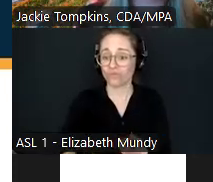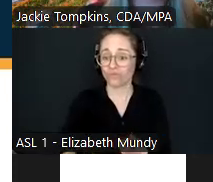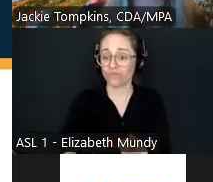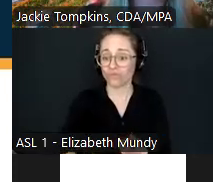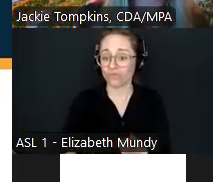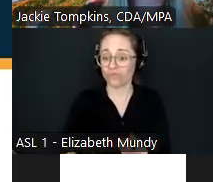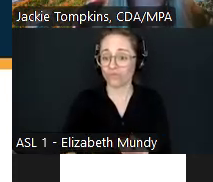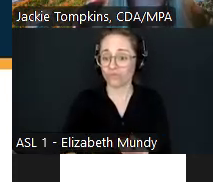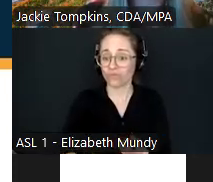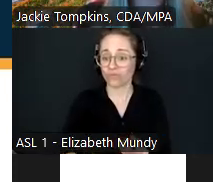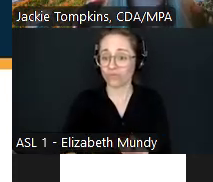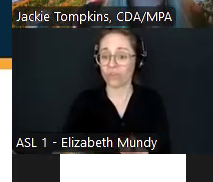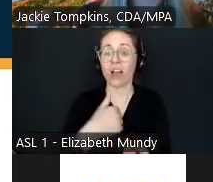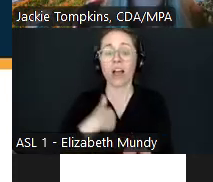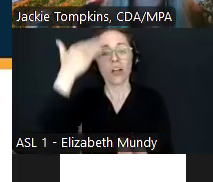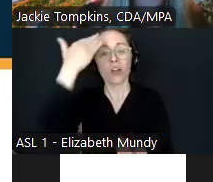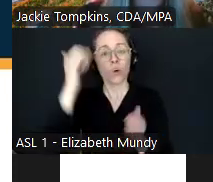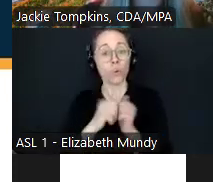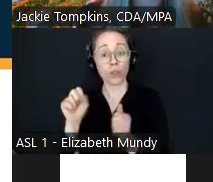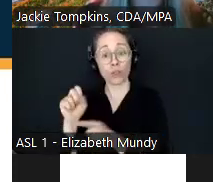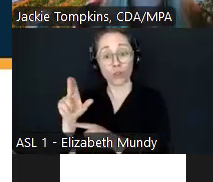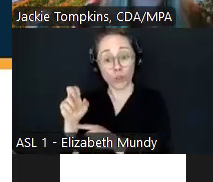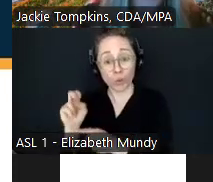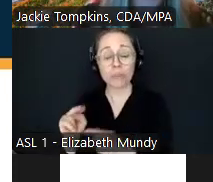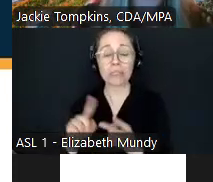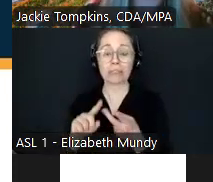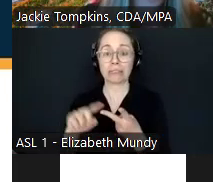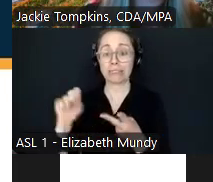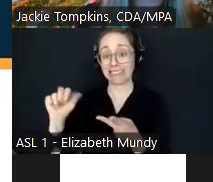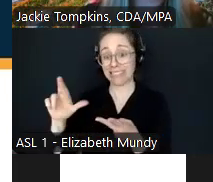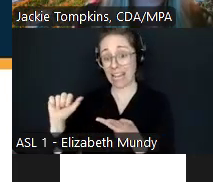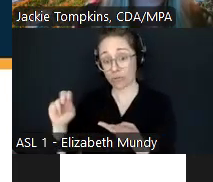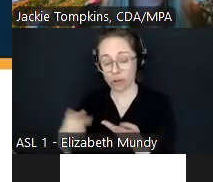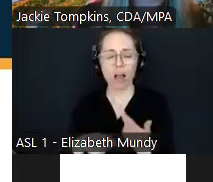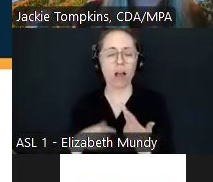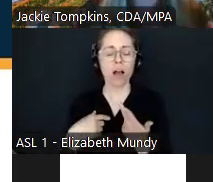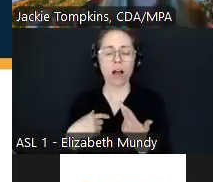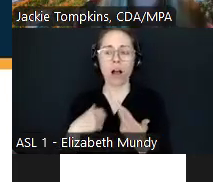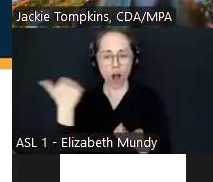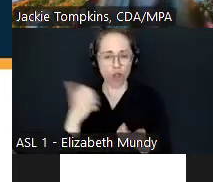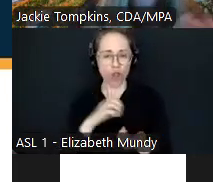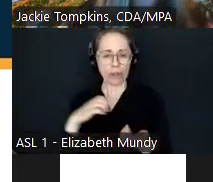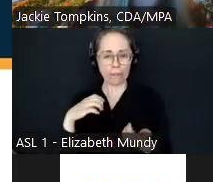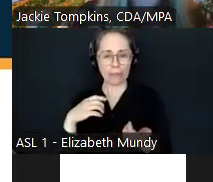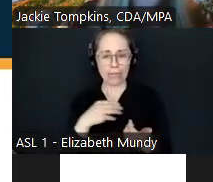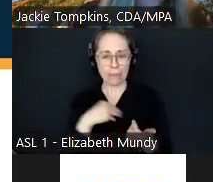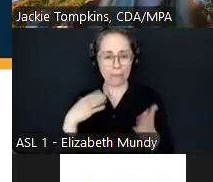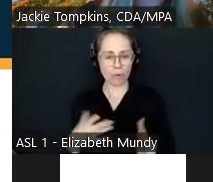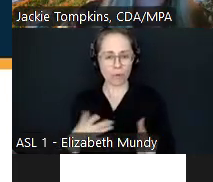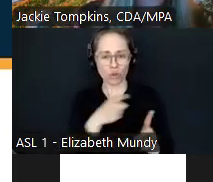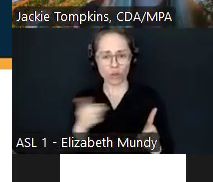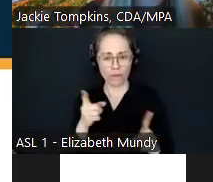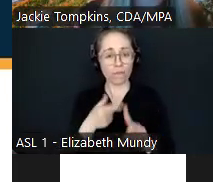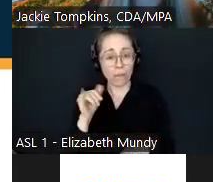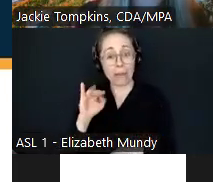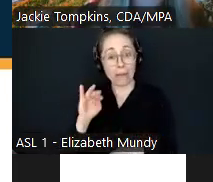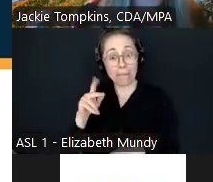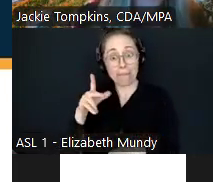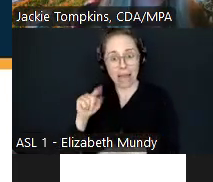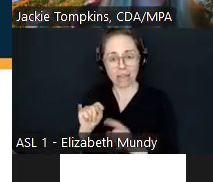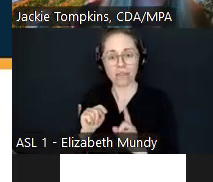on the call, kind of hearing from Impact Committee members how your first initial reactions to